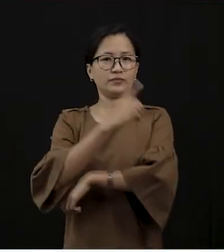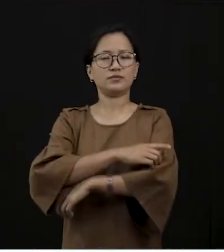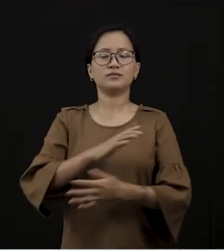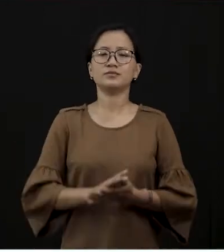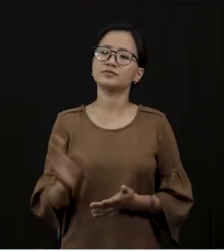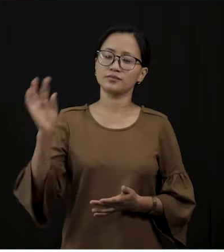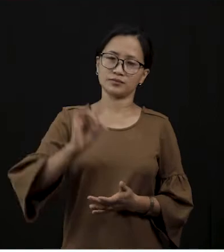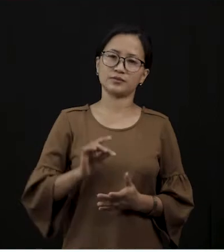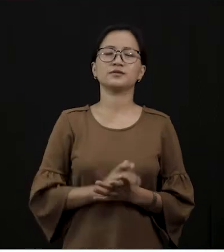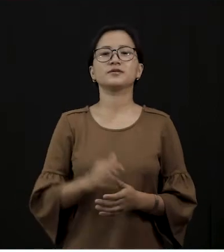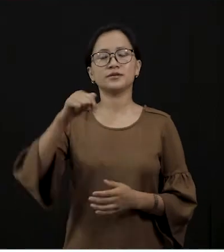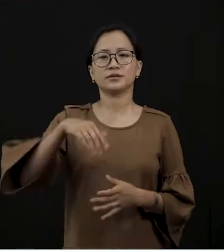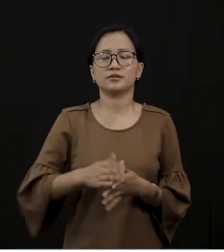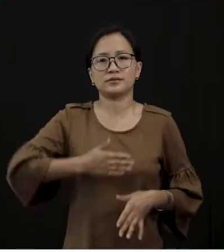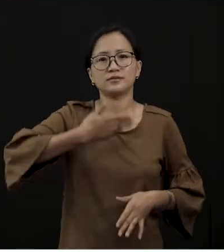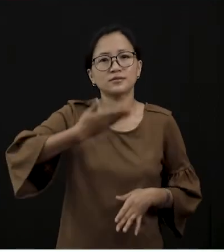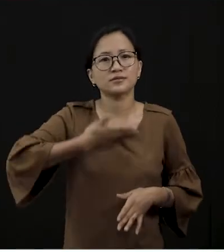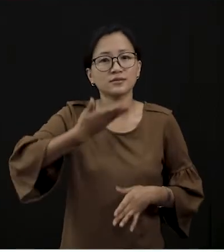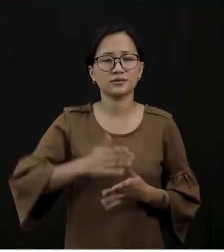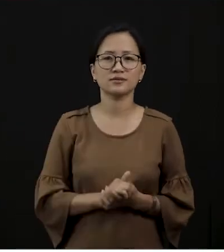I'm again here to teach you